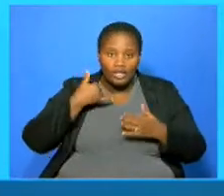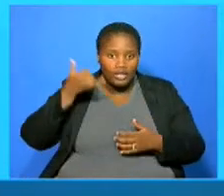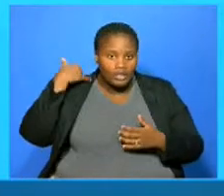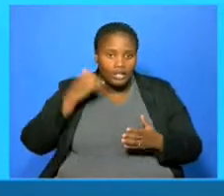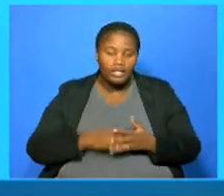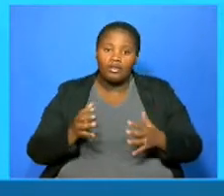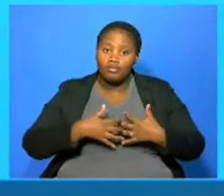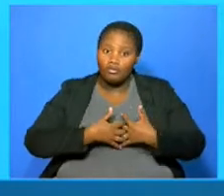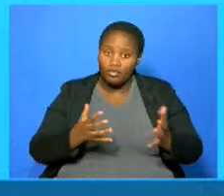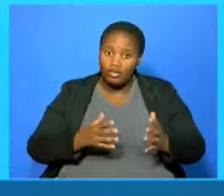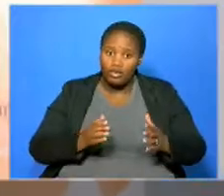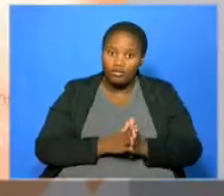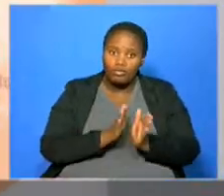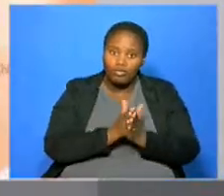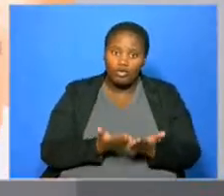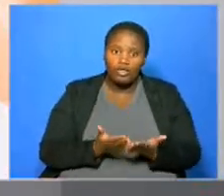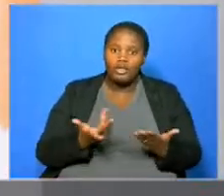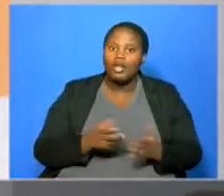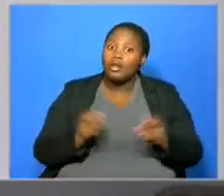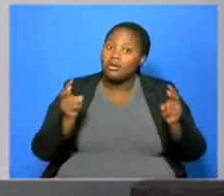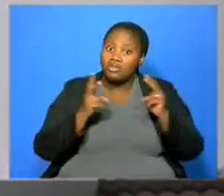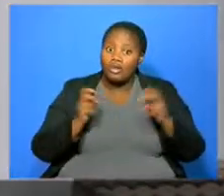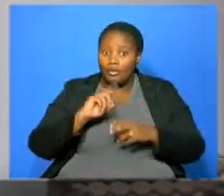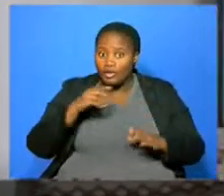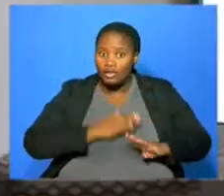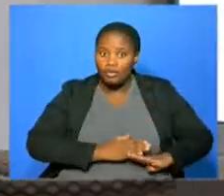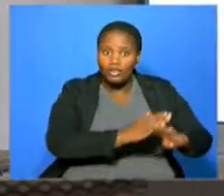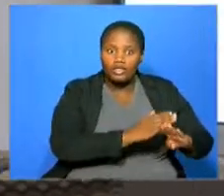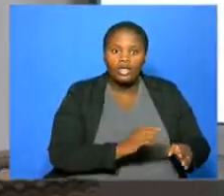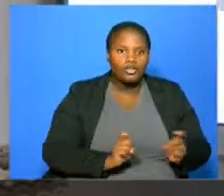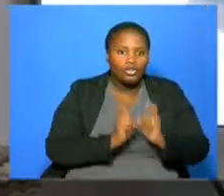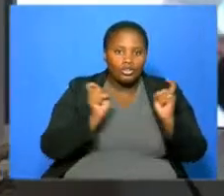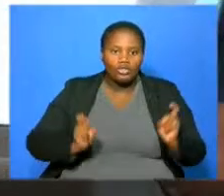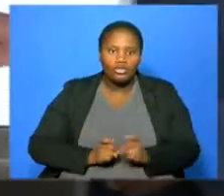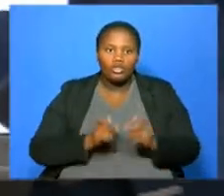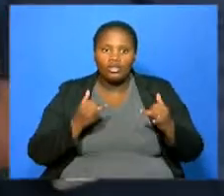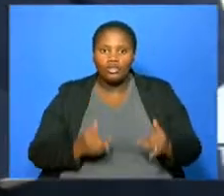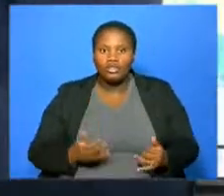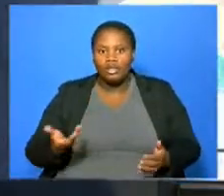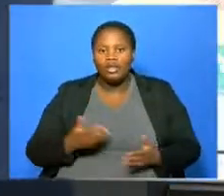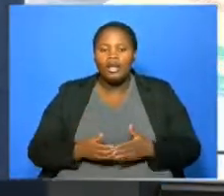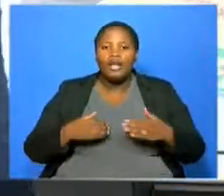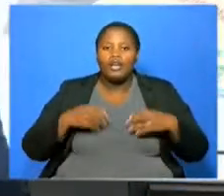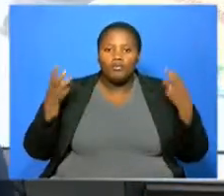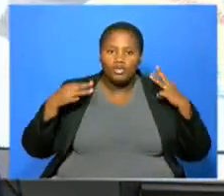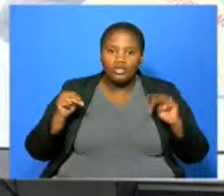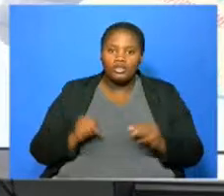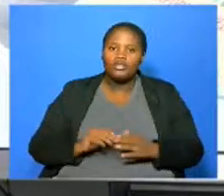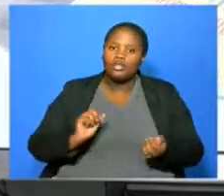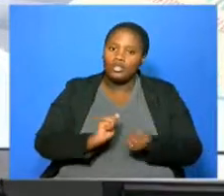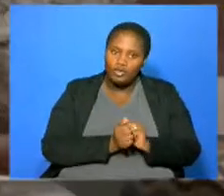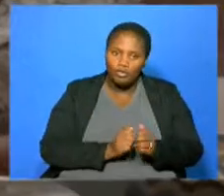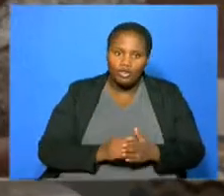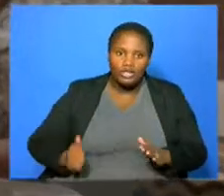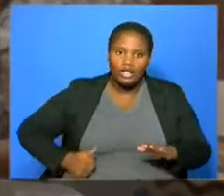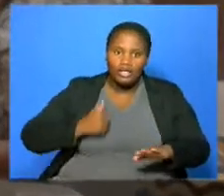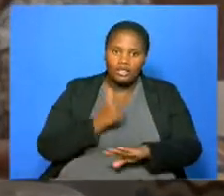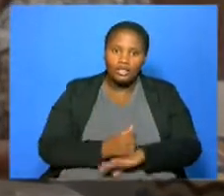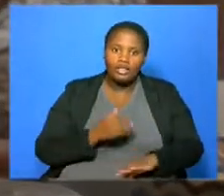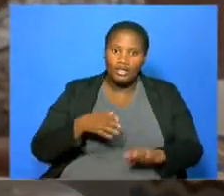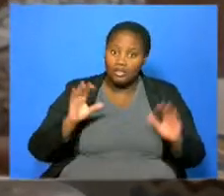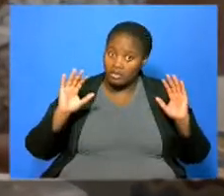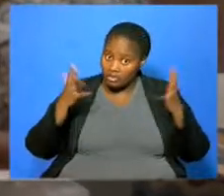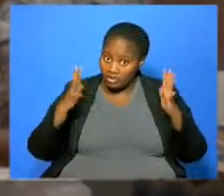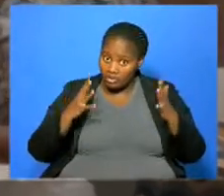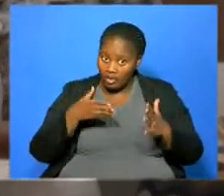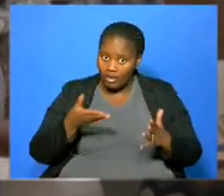titled Protecting the Game. Amongst the guests of honor at the launch was the Minister of Youth, Gender, Sport and Culture, Dumiso Rakgare, who